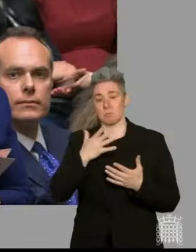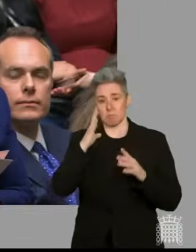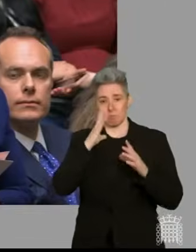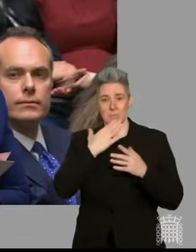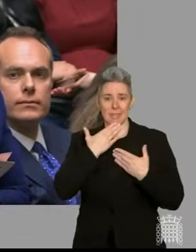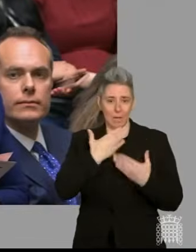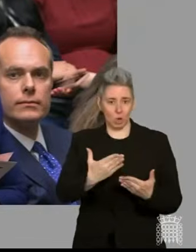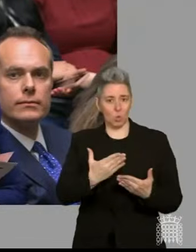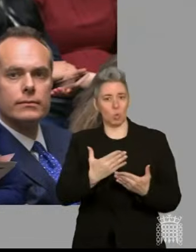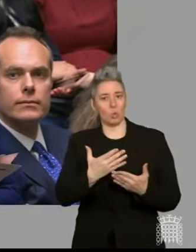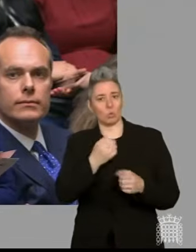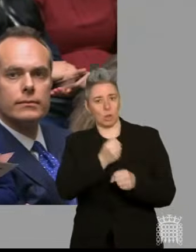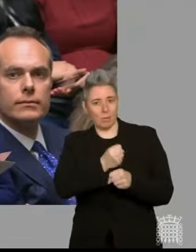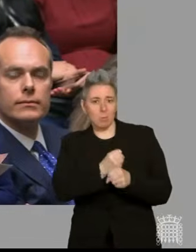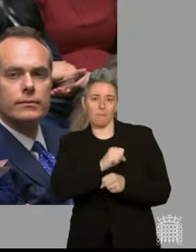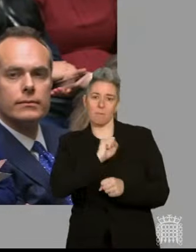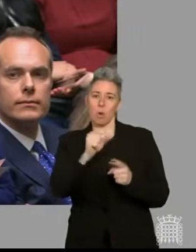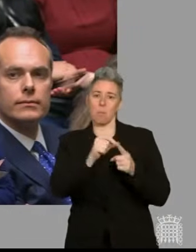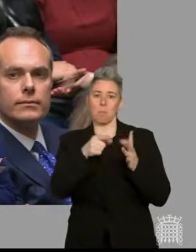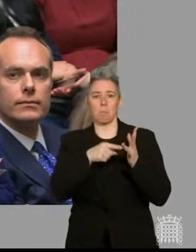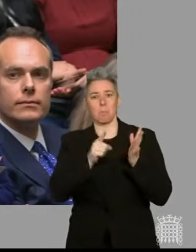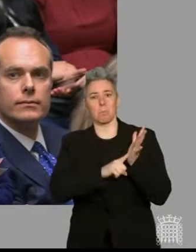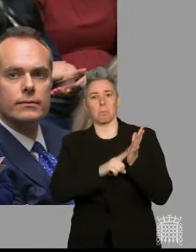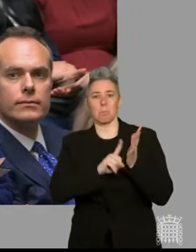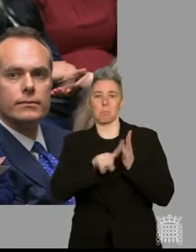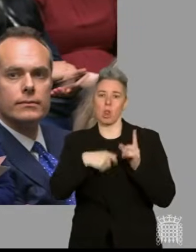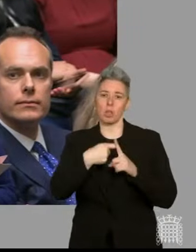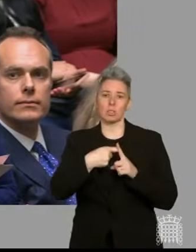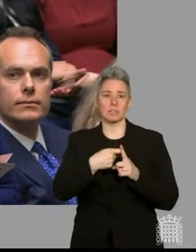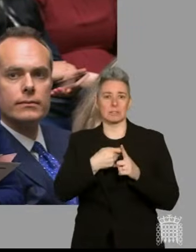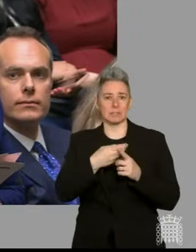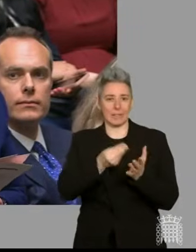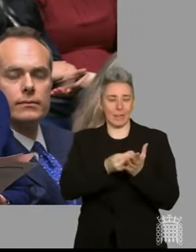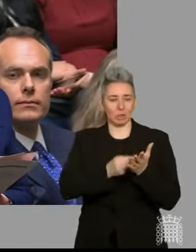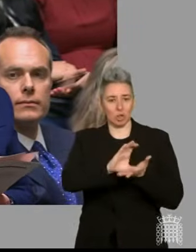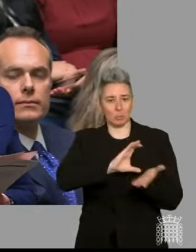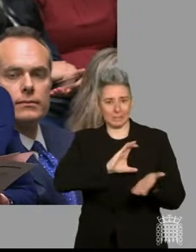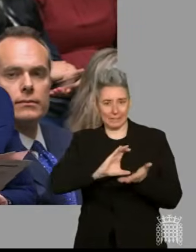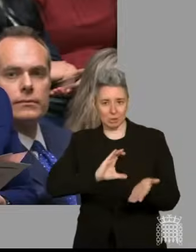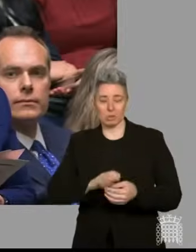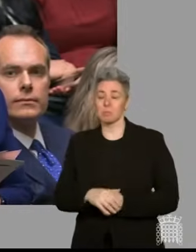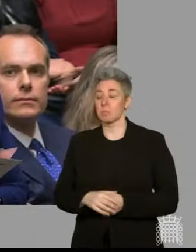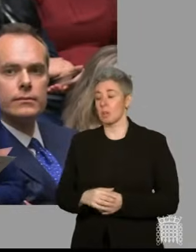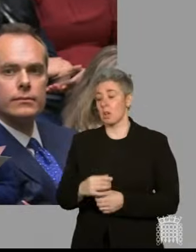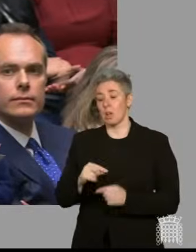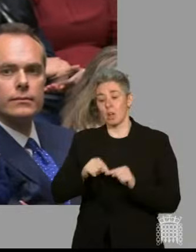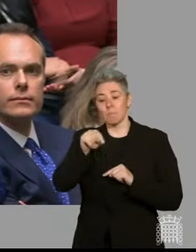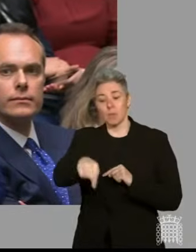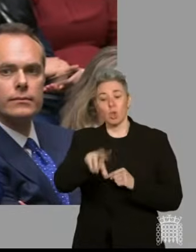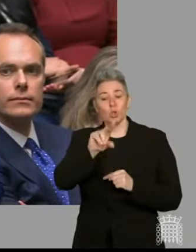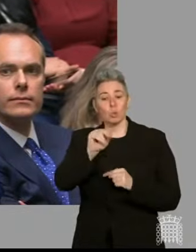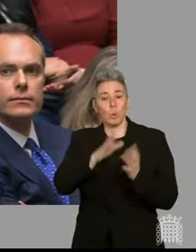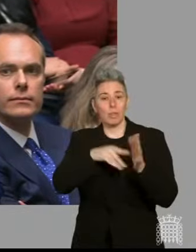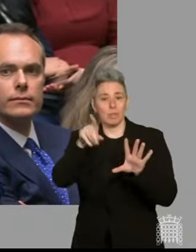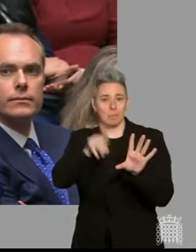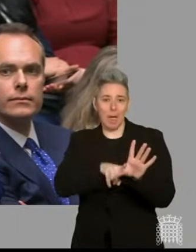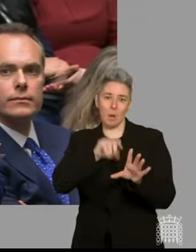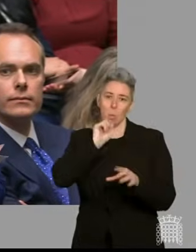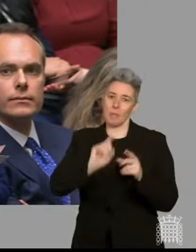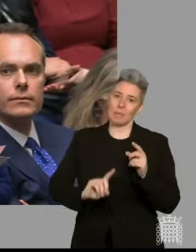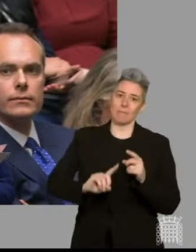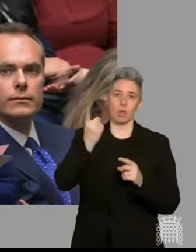Fishing Remembrance Day. I'll be marking this occasion by laying a wreath at a service being held at Luke